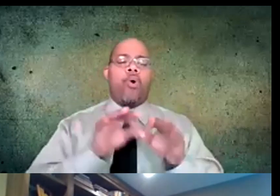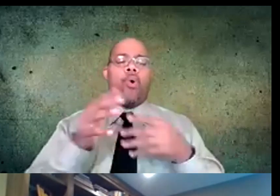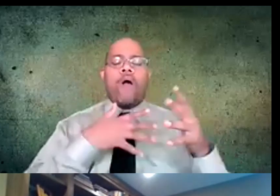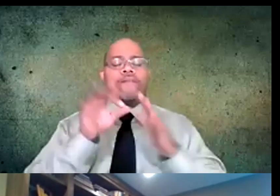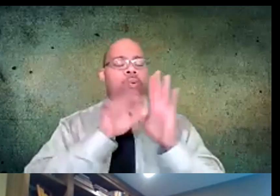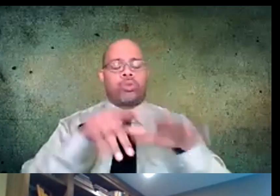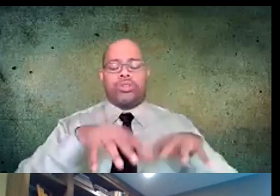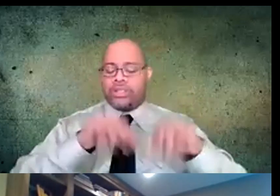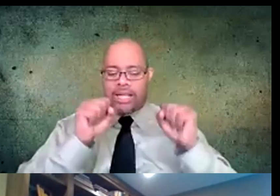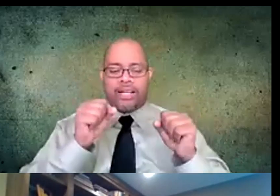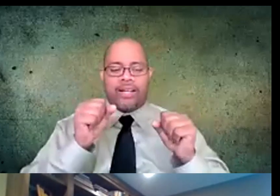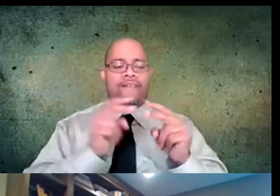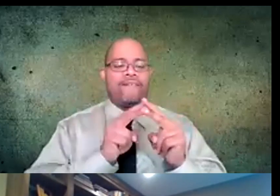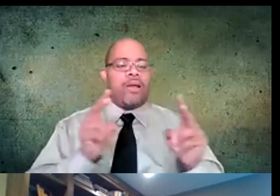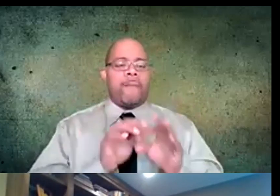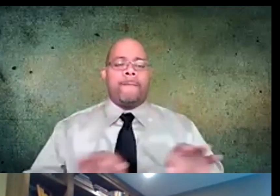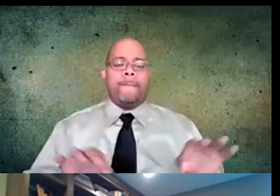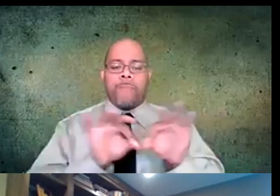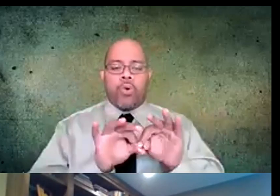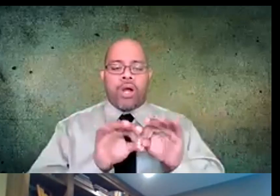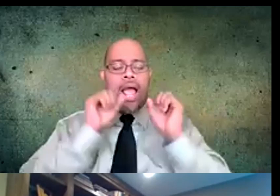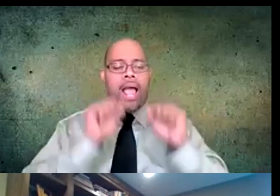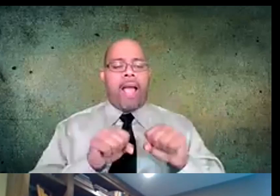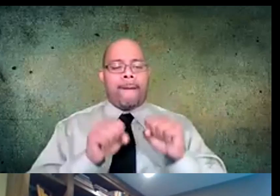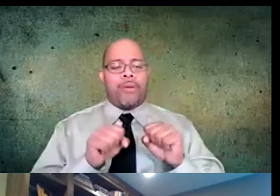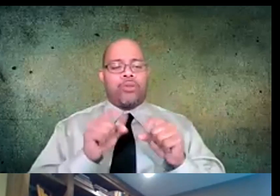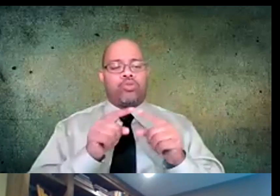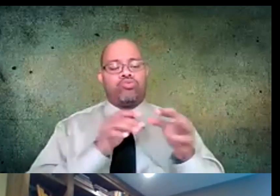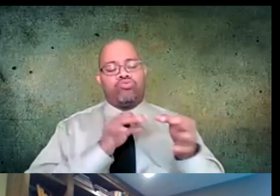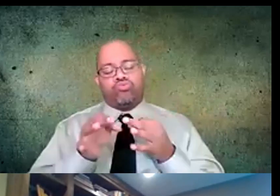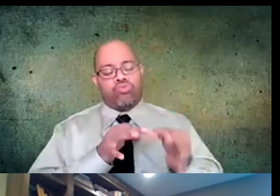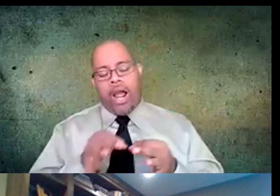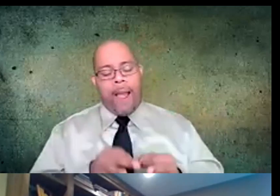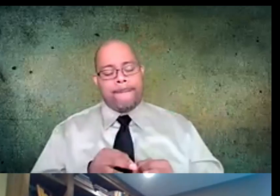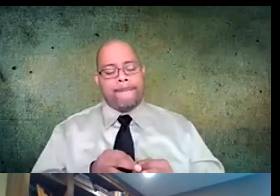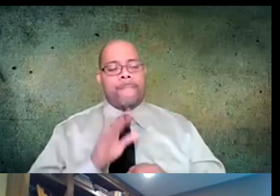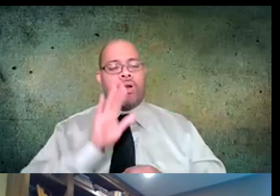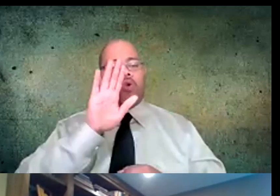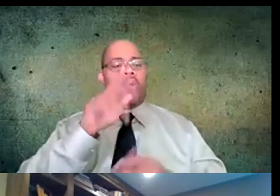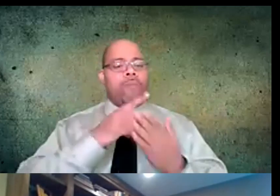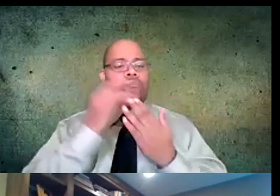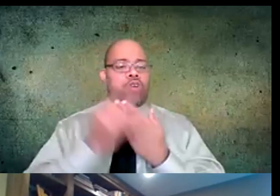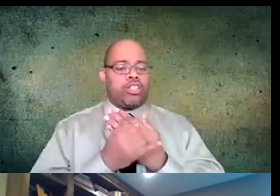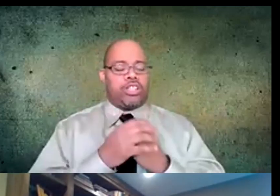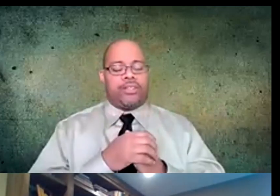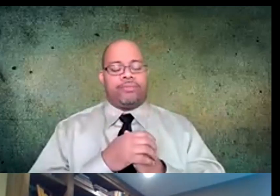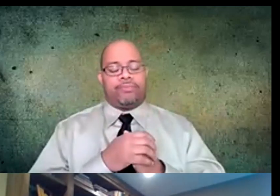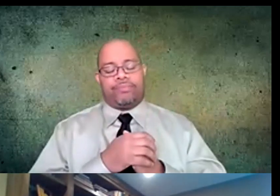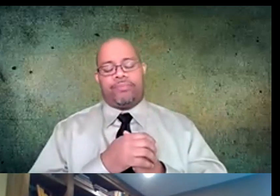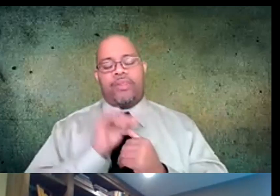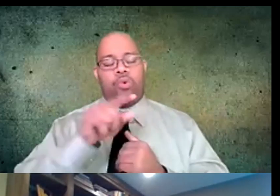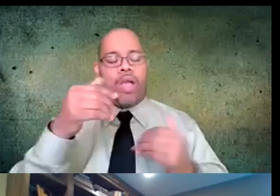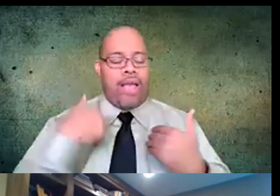you take, just very important to be able to describe your project that you